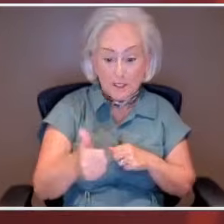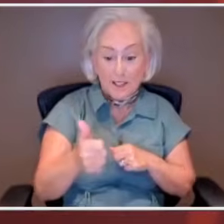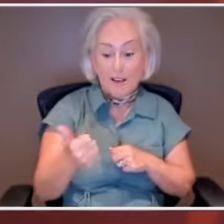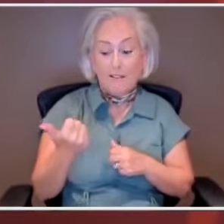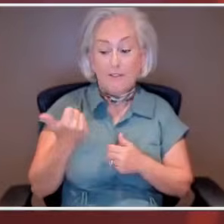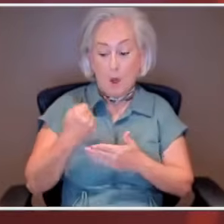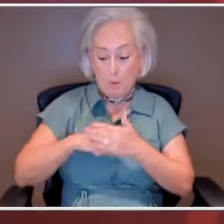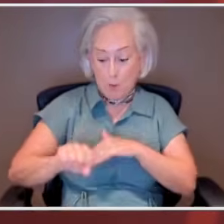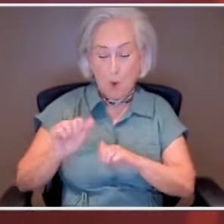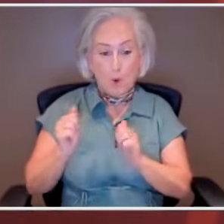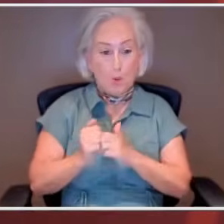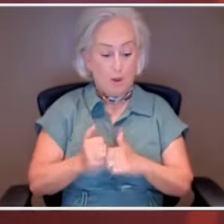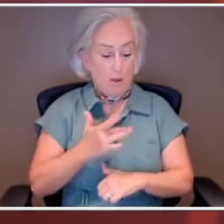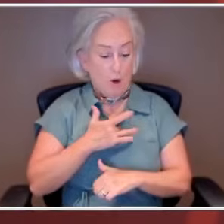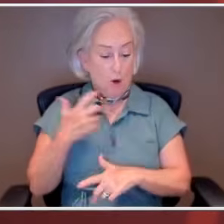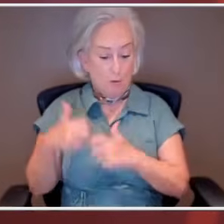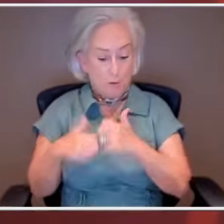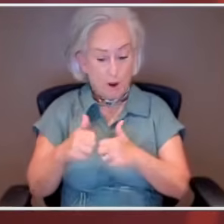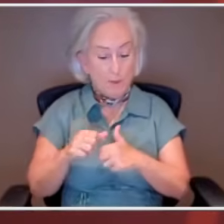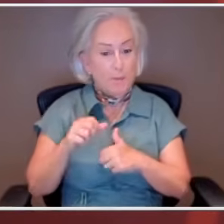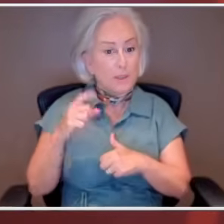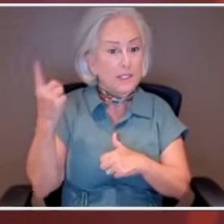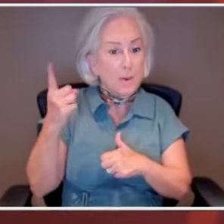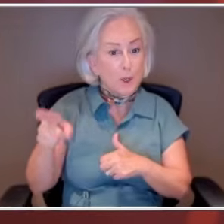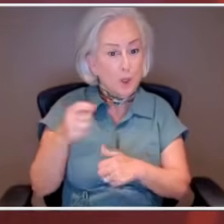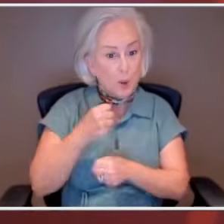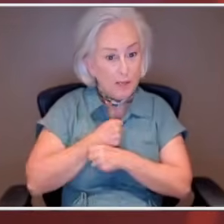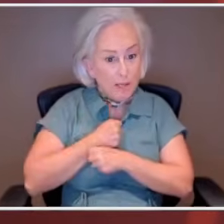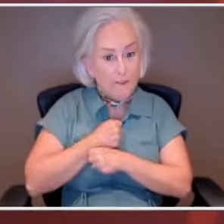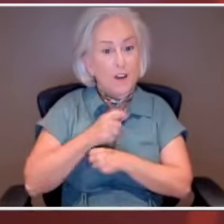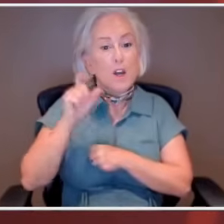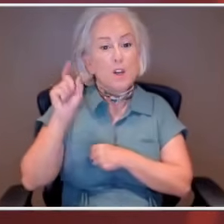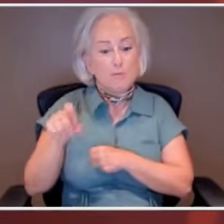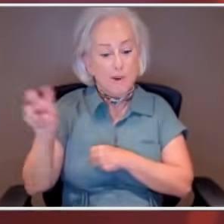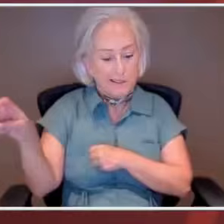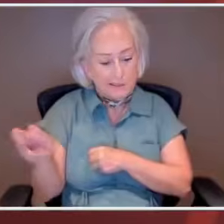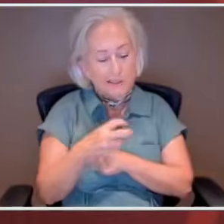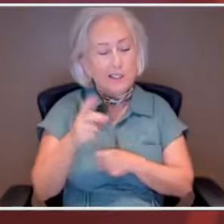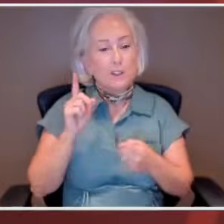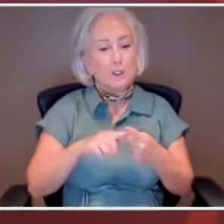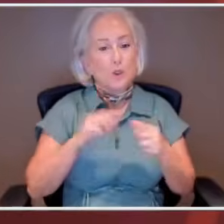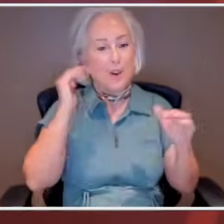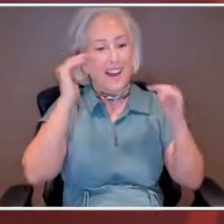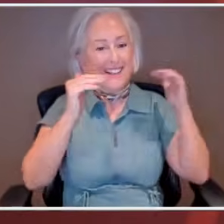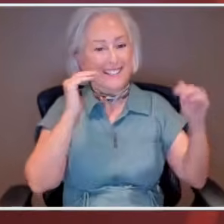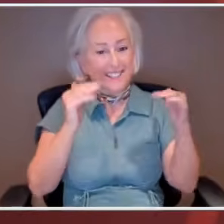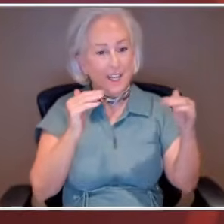one has congenital heart disease, you need to be in an adult congenital heart disease clinic.